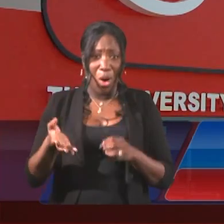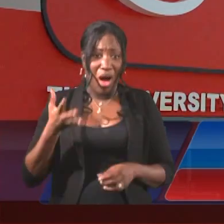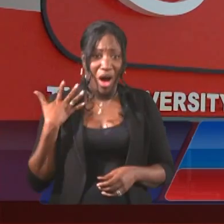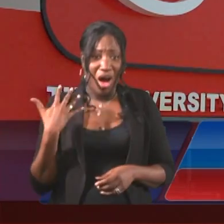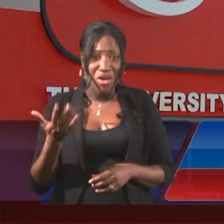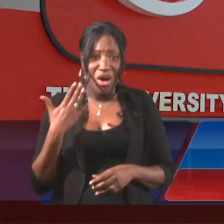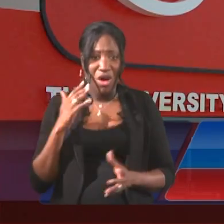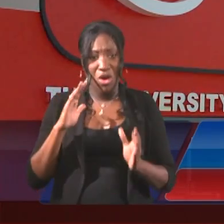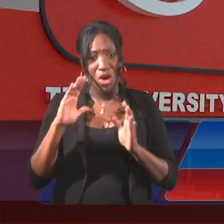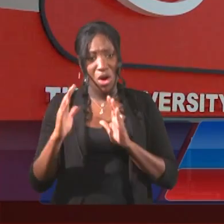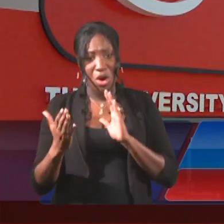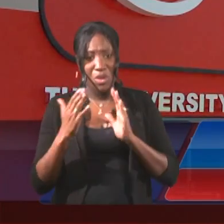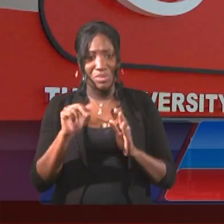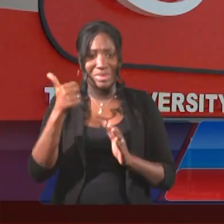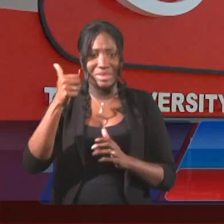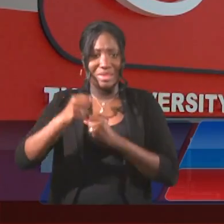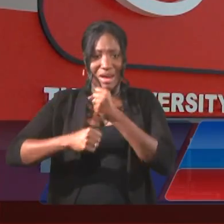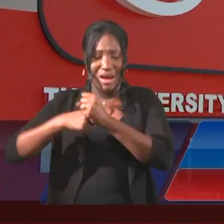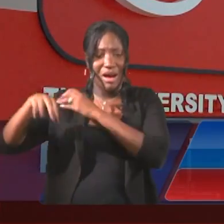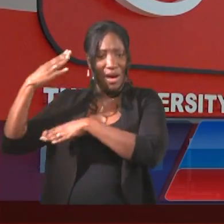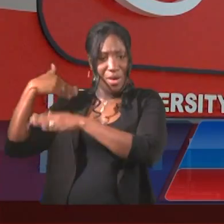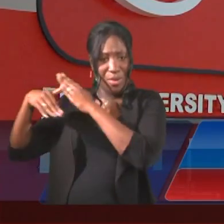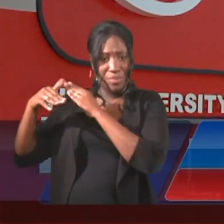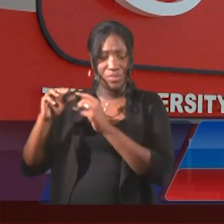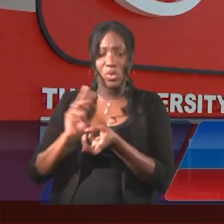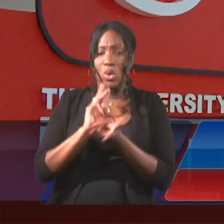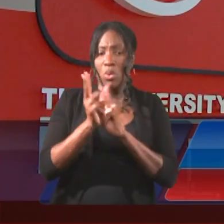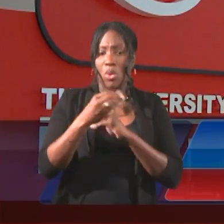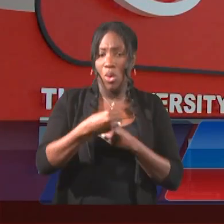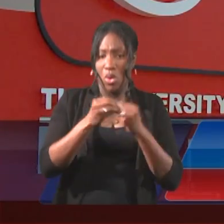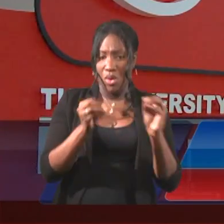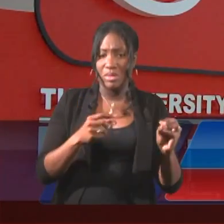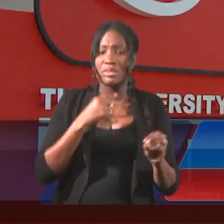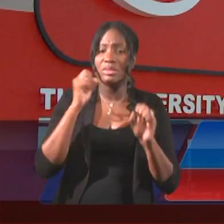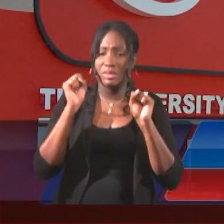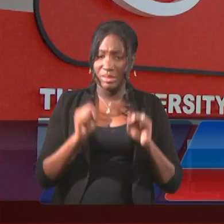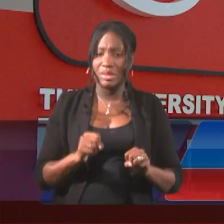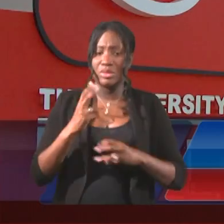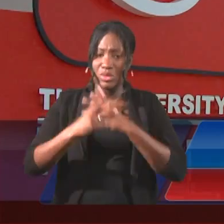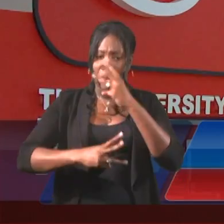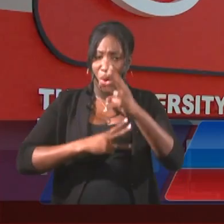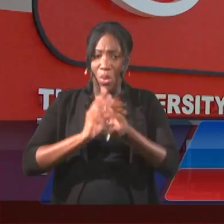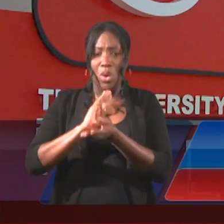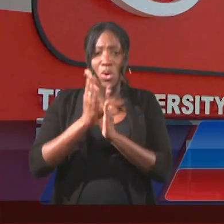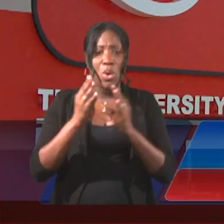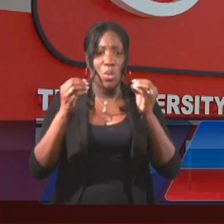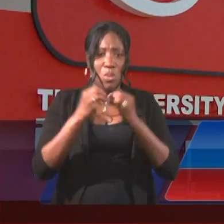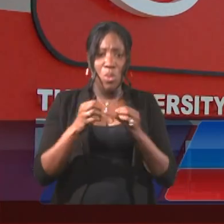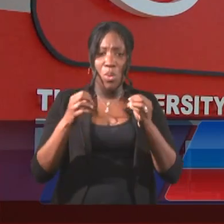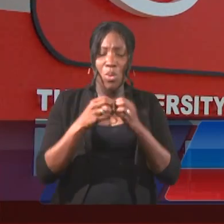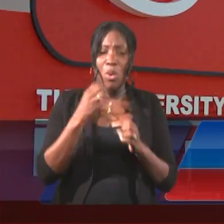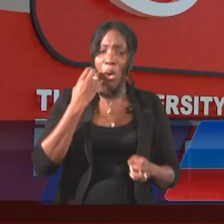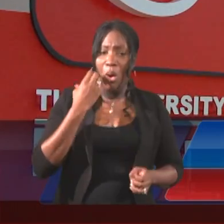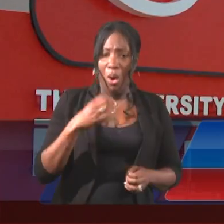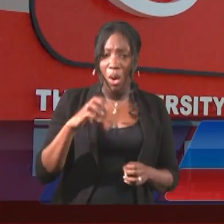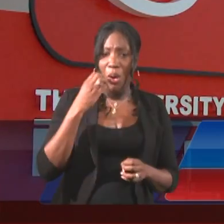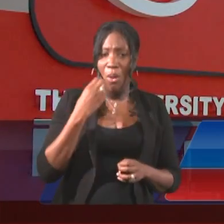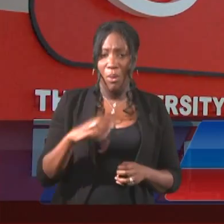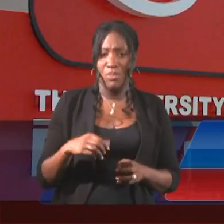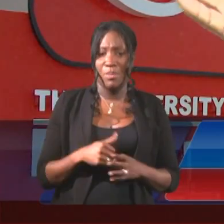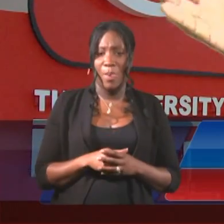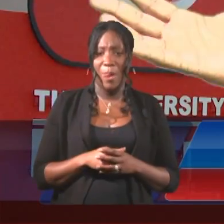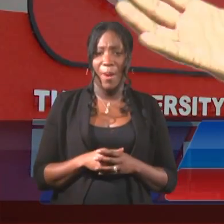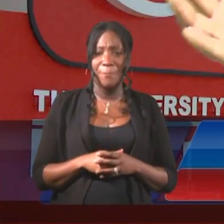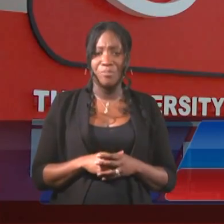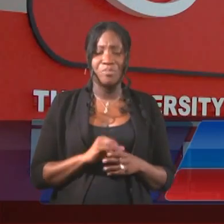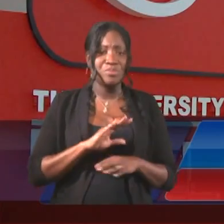been. According to the TT Meteorological Service, the temperature has been increasing. According to the Paris Agreement, all the